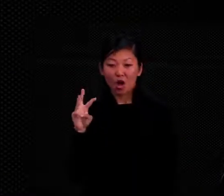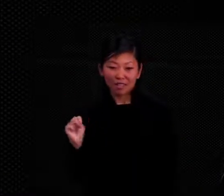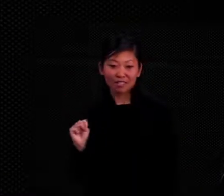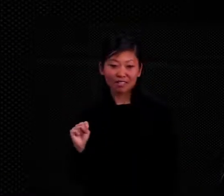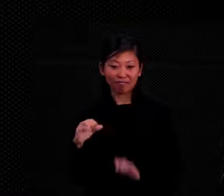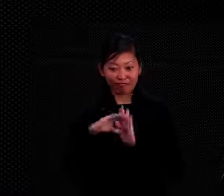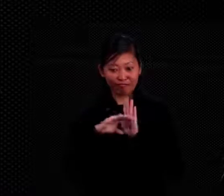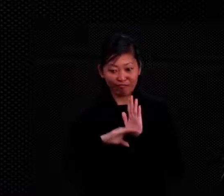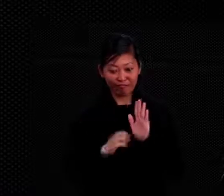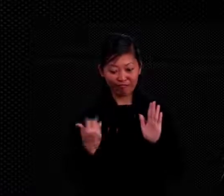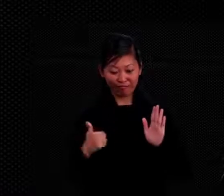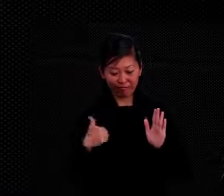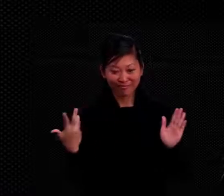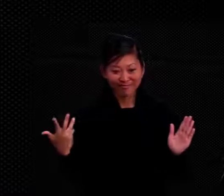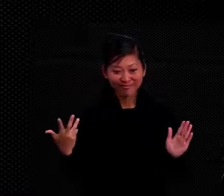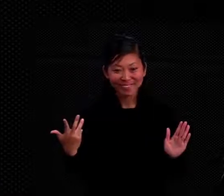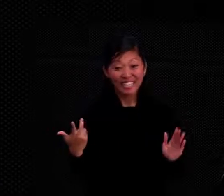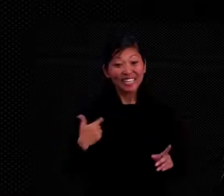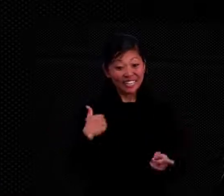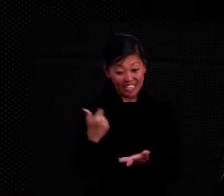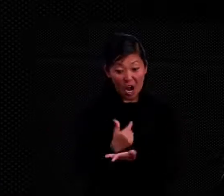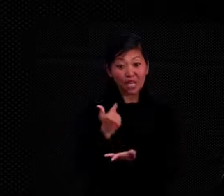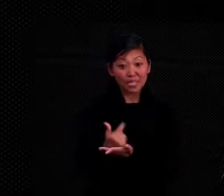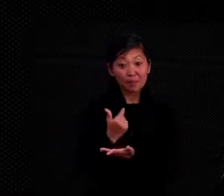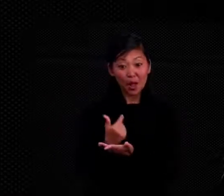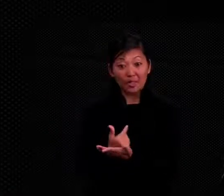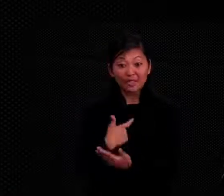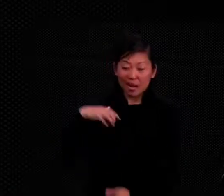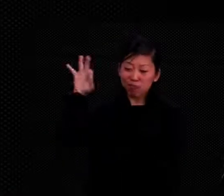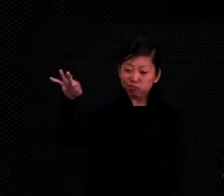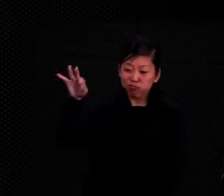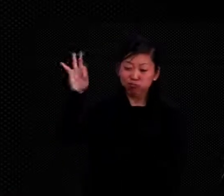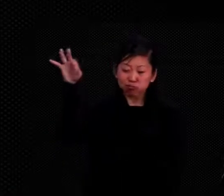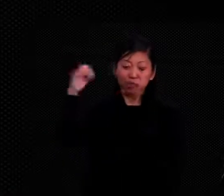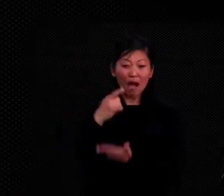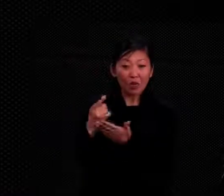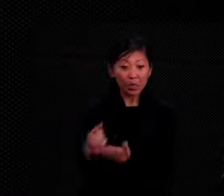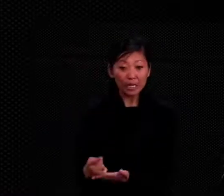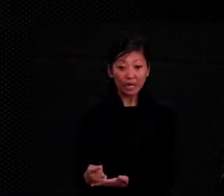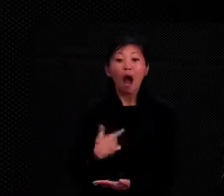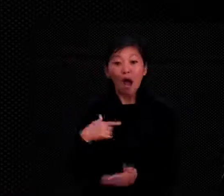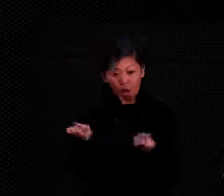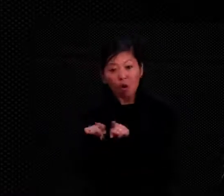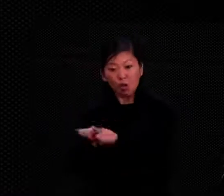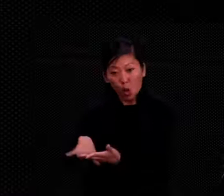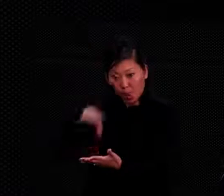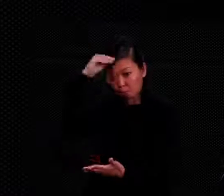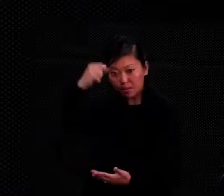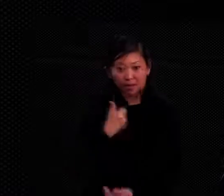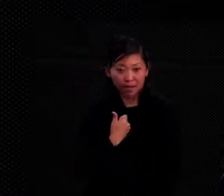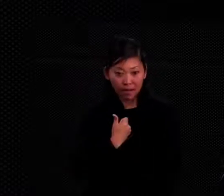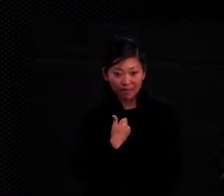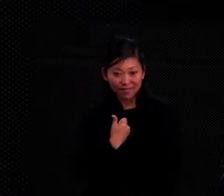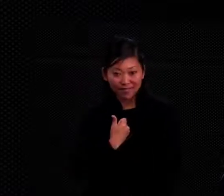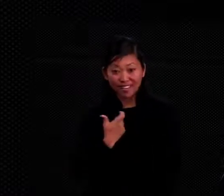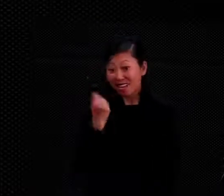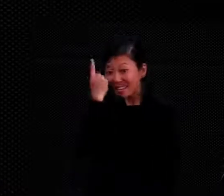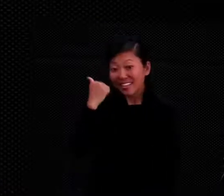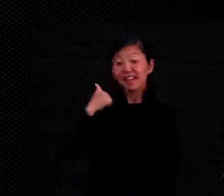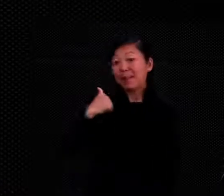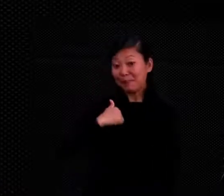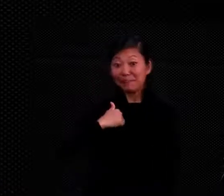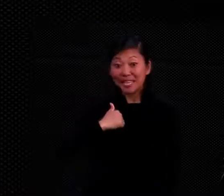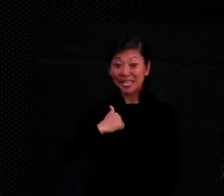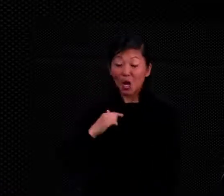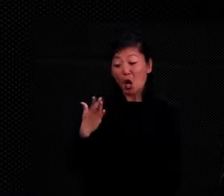that I preach week in and week out, I actually need too. That I am not justified and declared righteous before God on the basis of